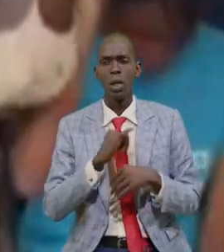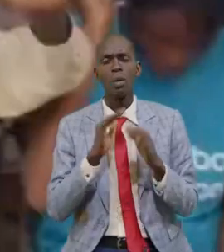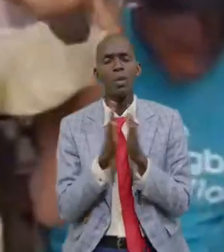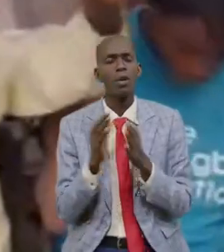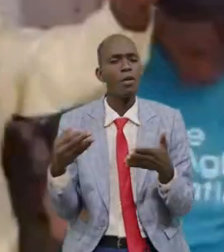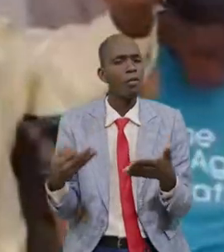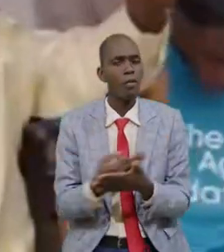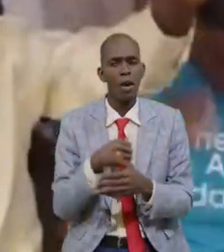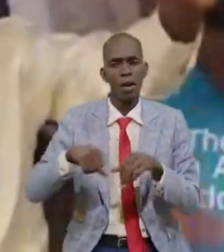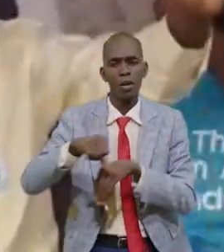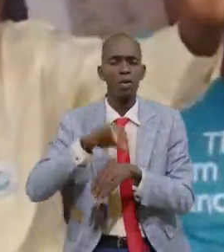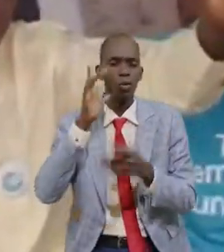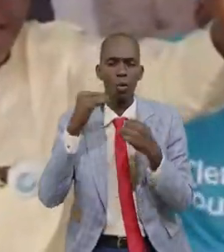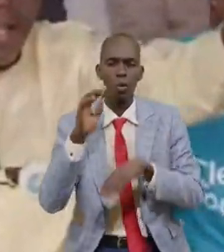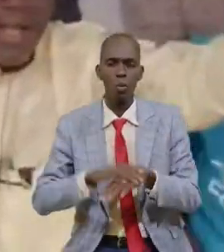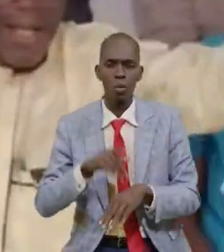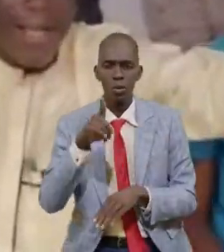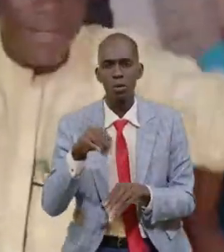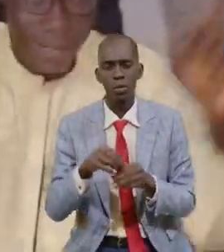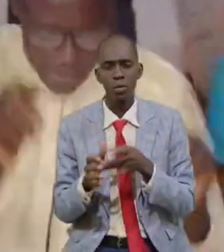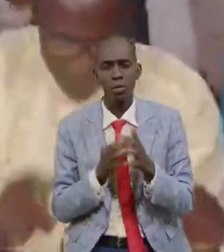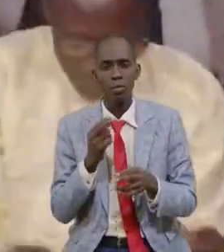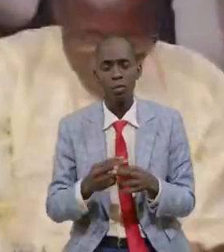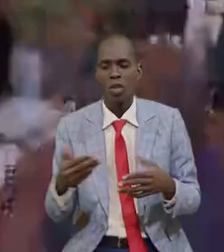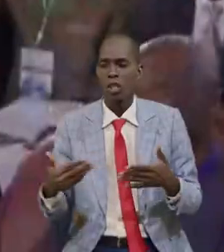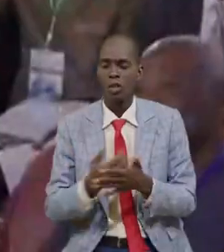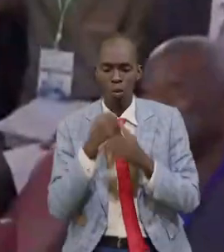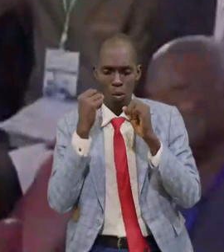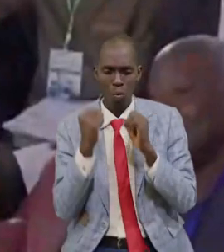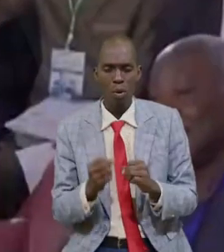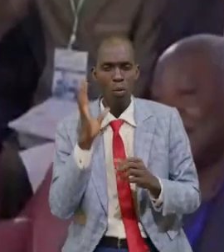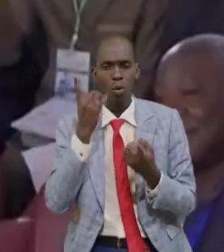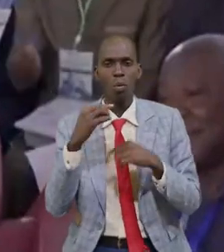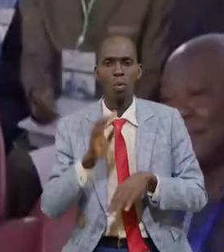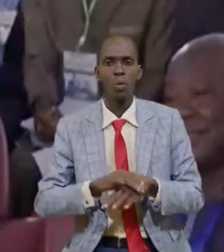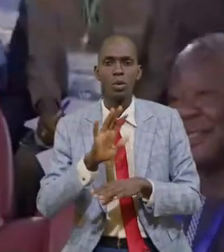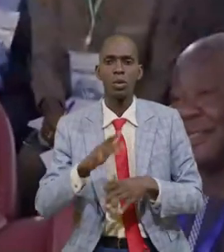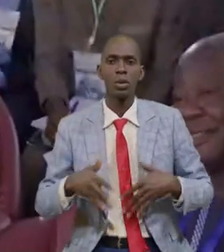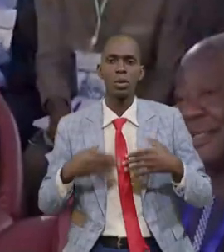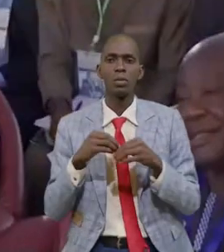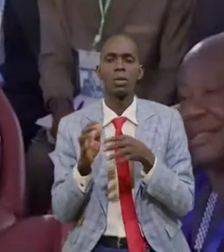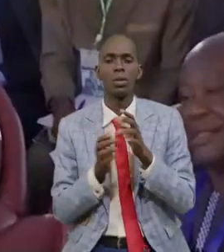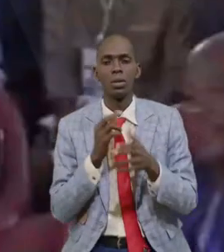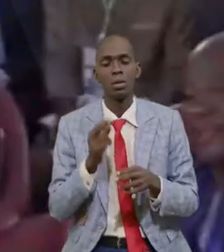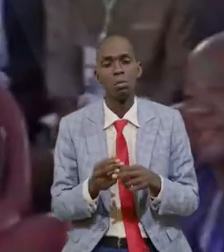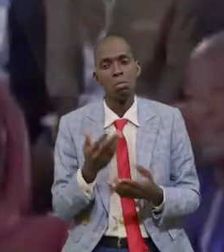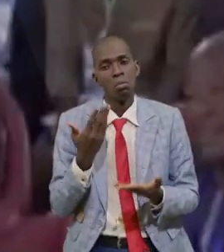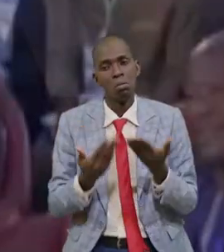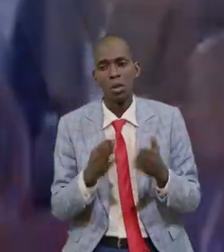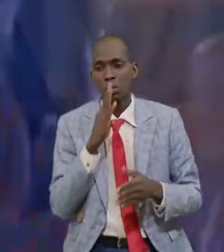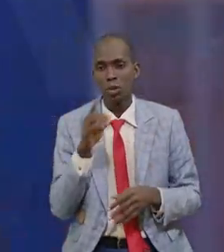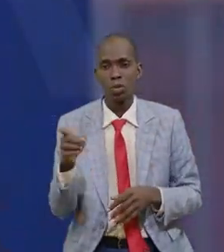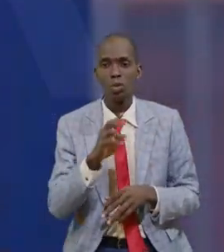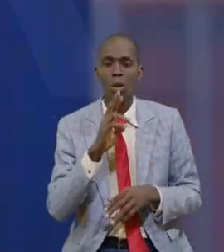your life. A new power will come upon your life. Maybe you're sitting down now. You